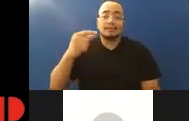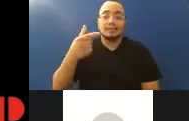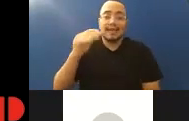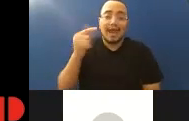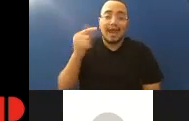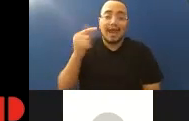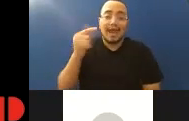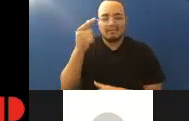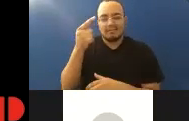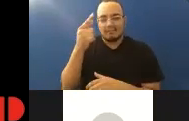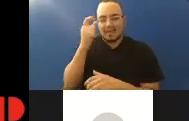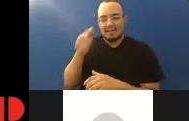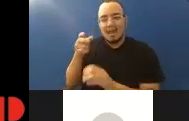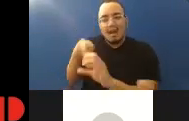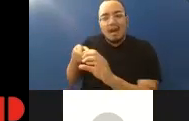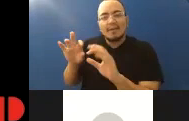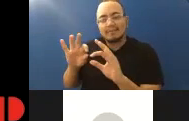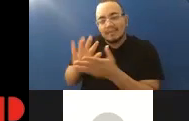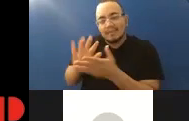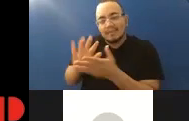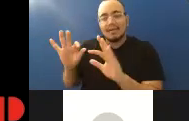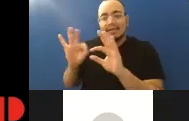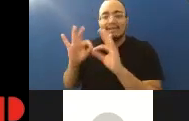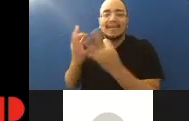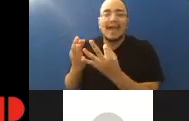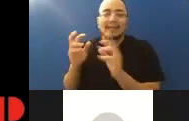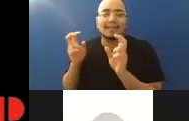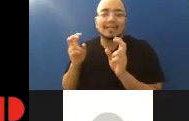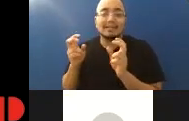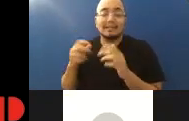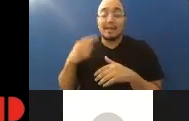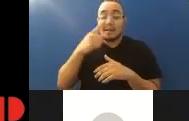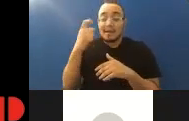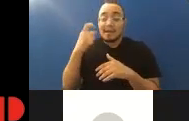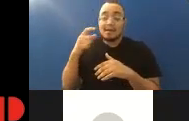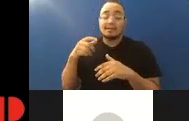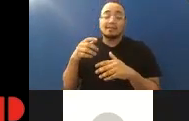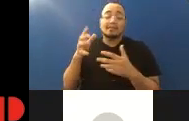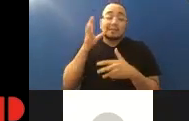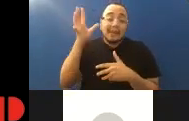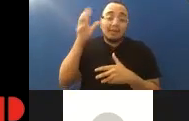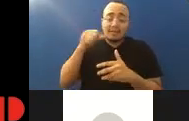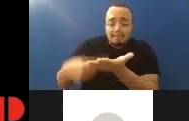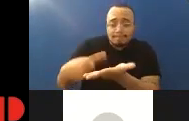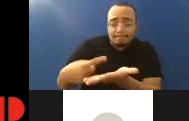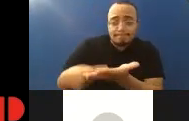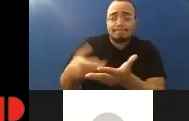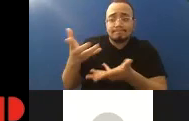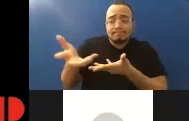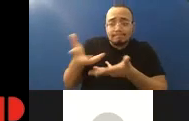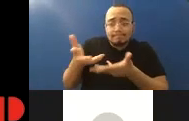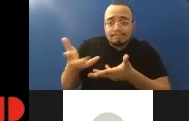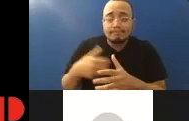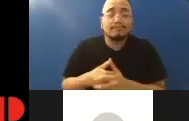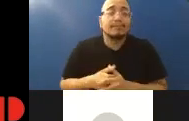it comes generation after generation after generation, because there wasn't a conversation. there wasn't going to a therapist because that's